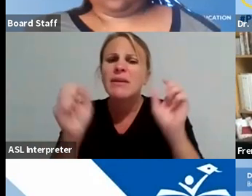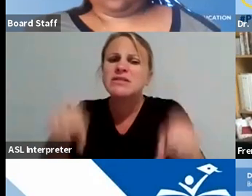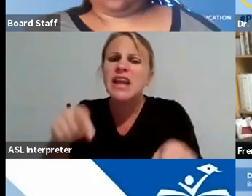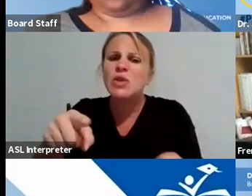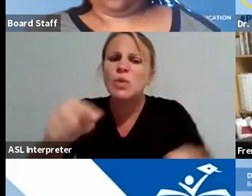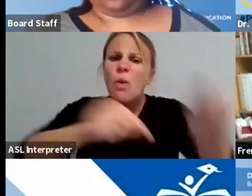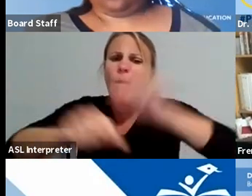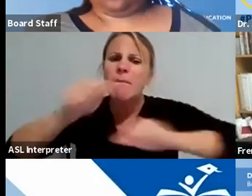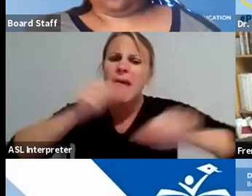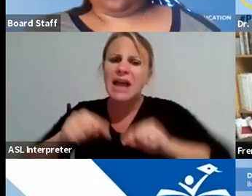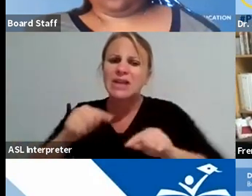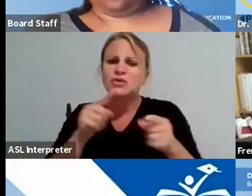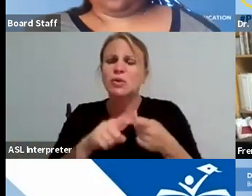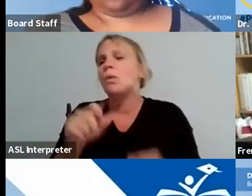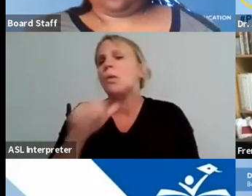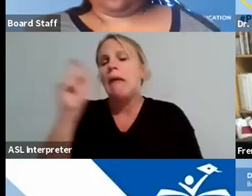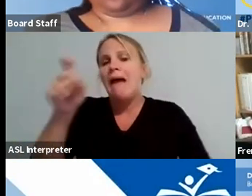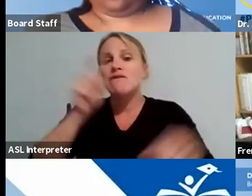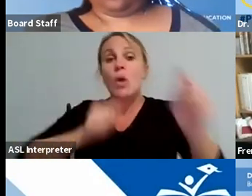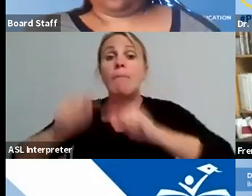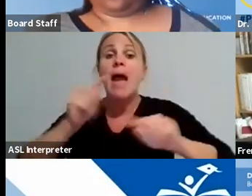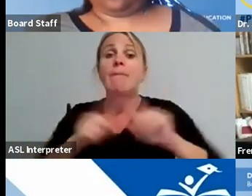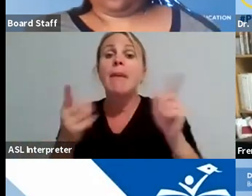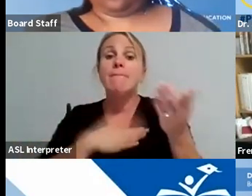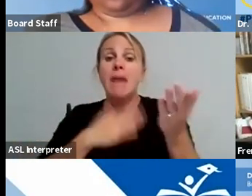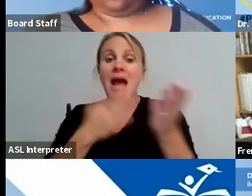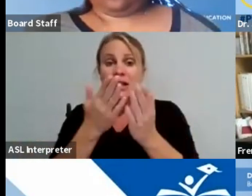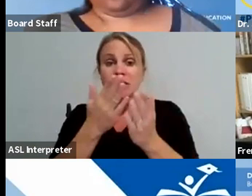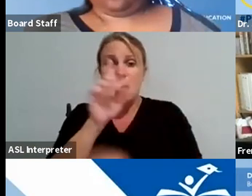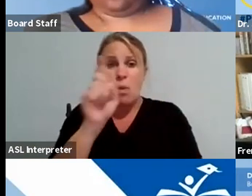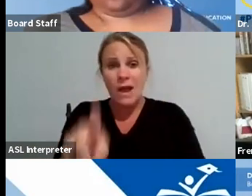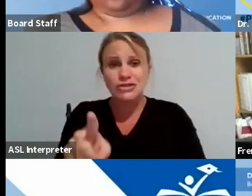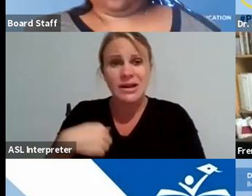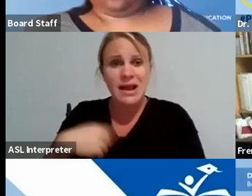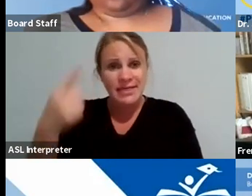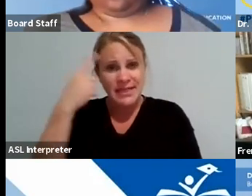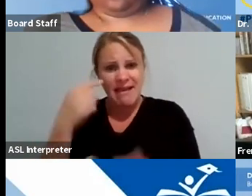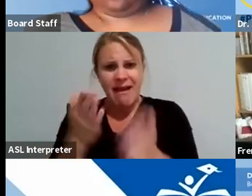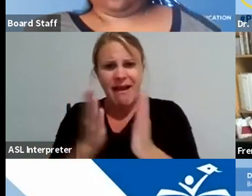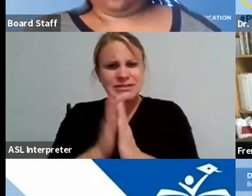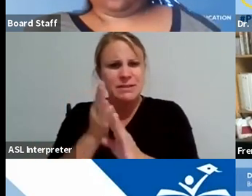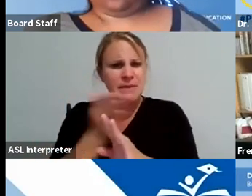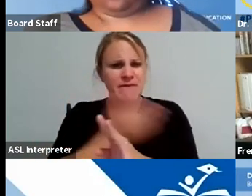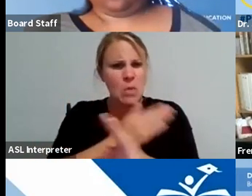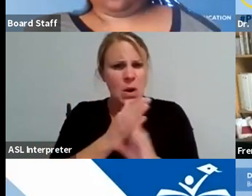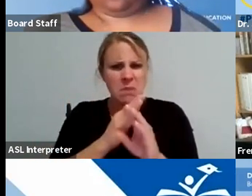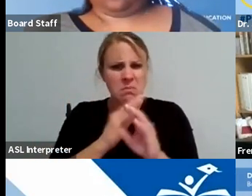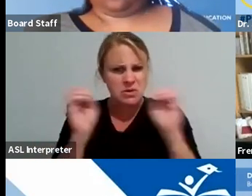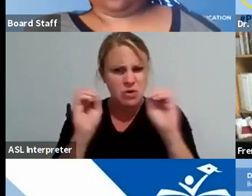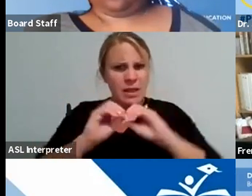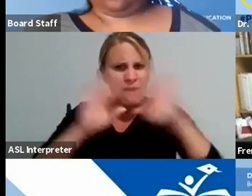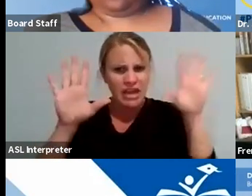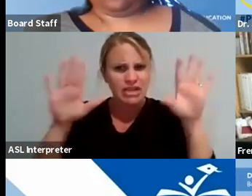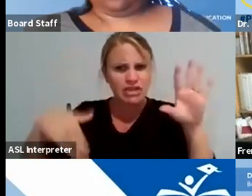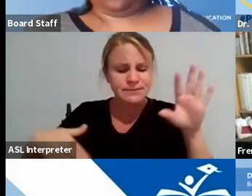Suitland? Well, you don't have to go back. My question is, and I think I asked it before, and I never got clarification on it.